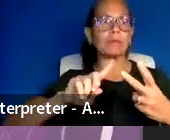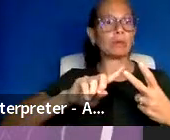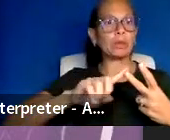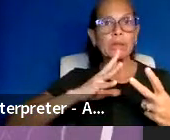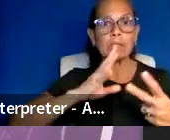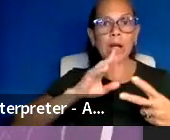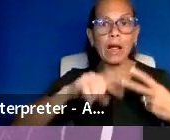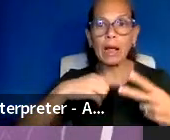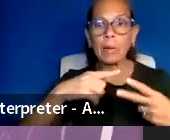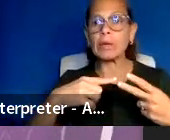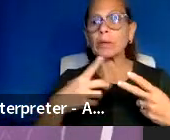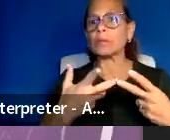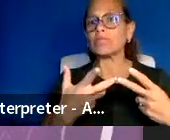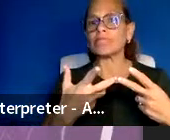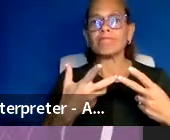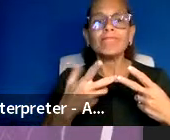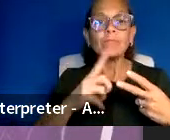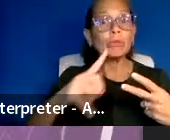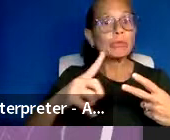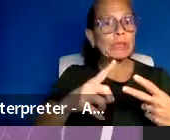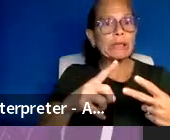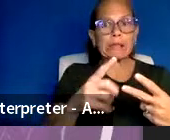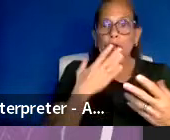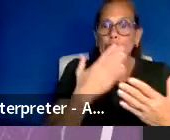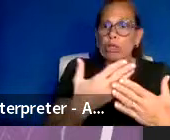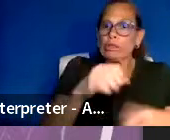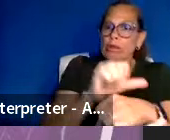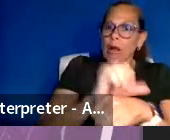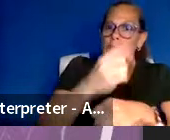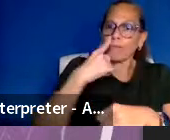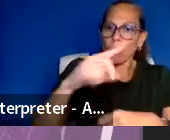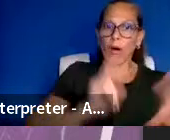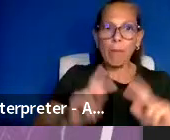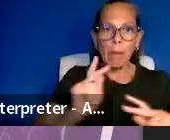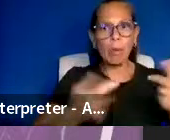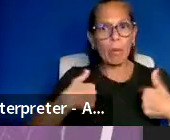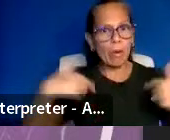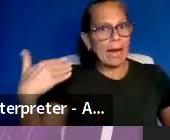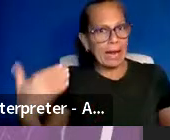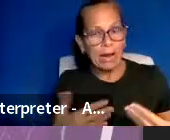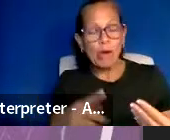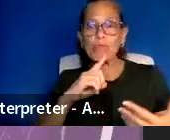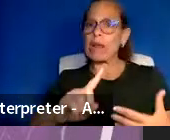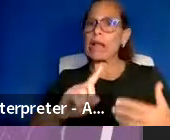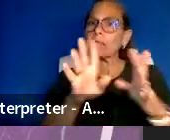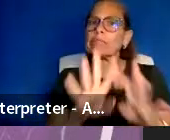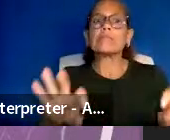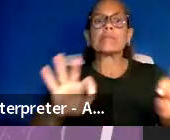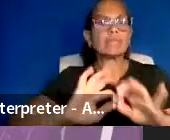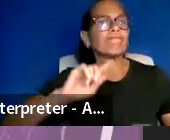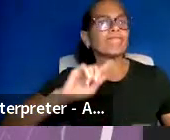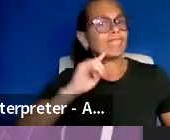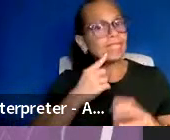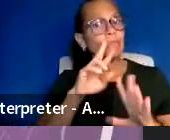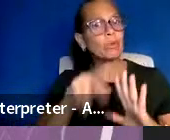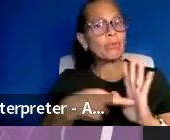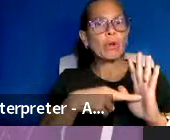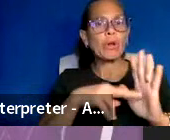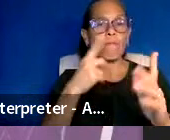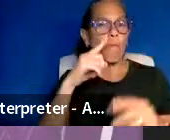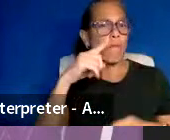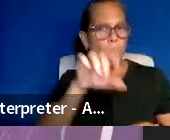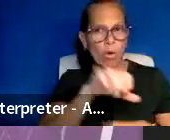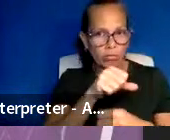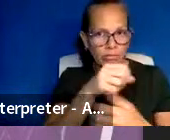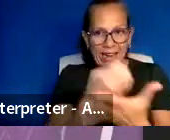about just real meaningful jobs, we're here. It's going to play a critical role in supporting the local economy